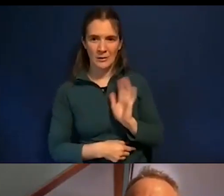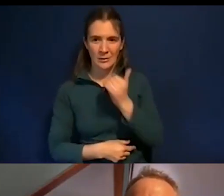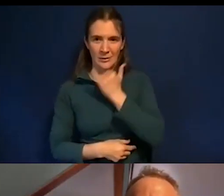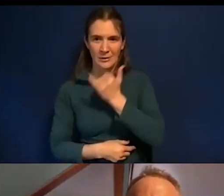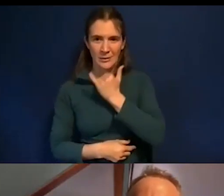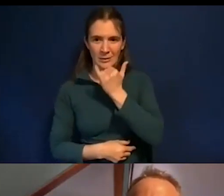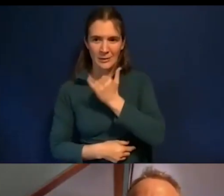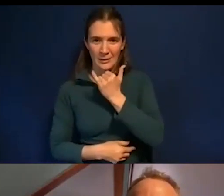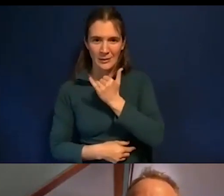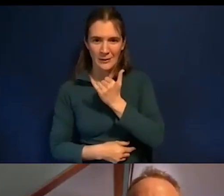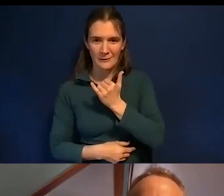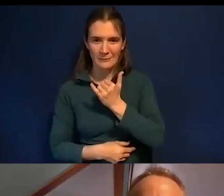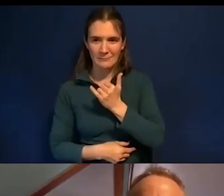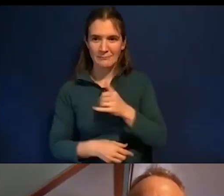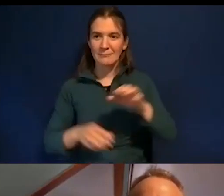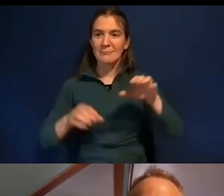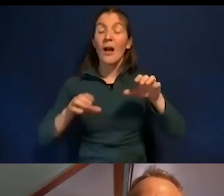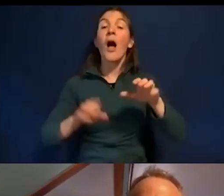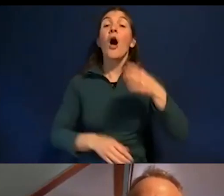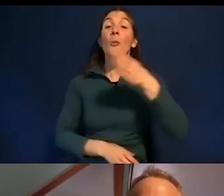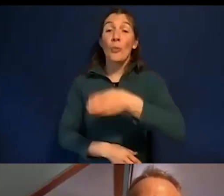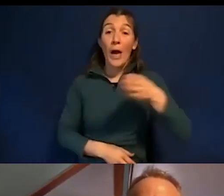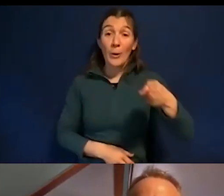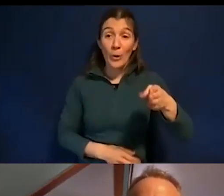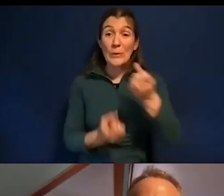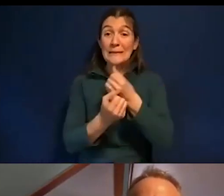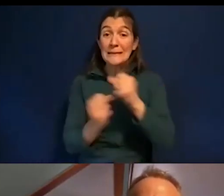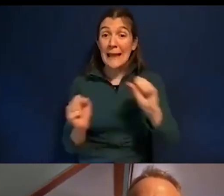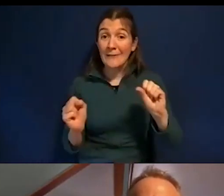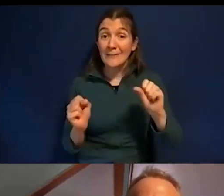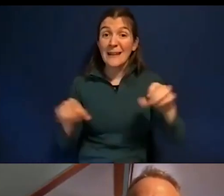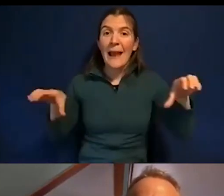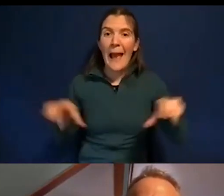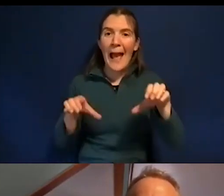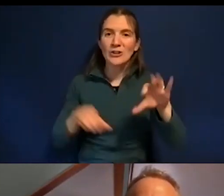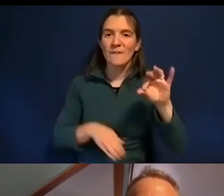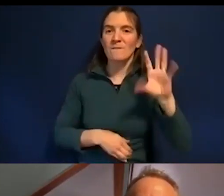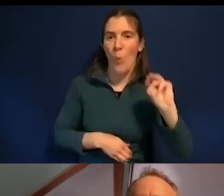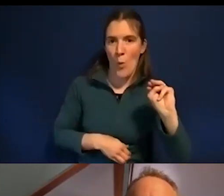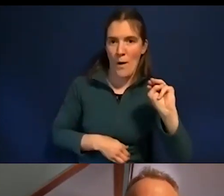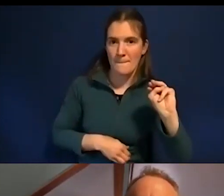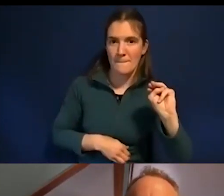It's an action request. Yeah, Brattleboro Safety Action Form.